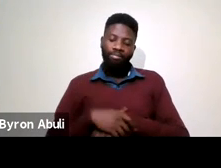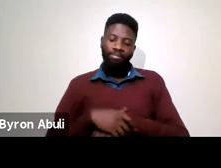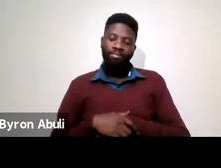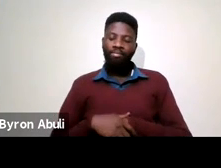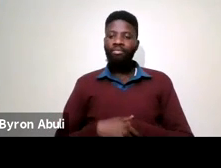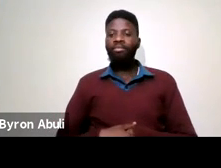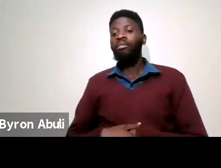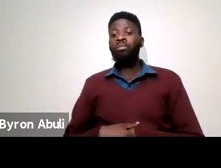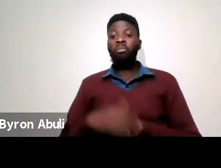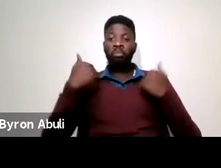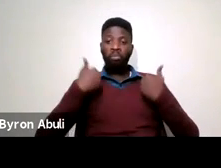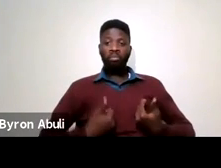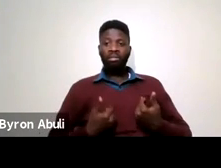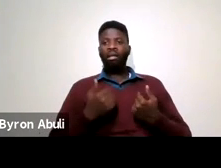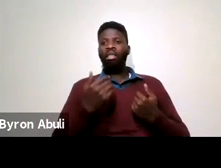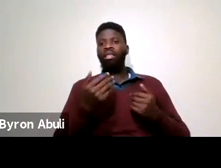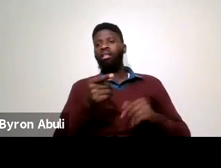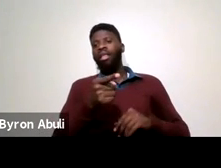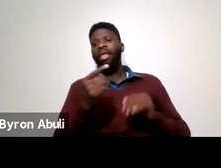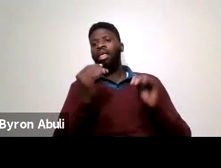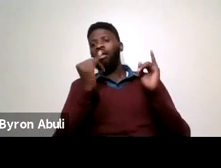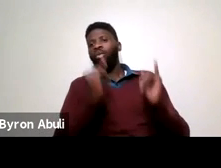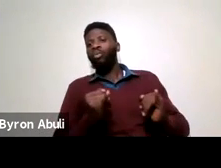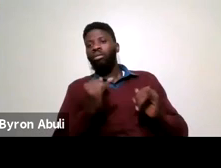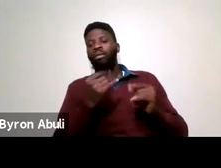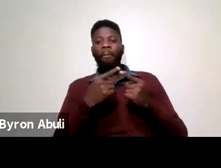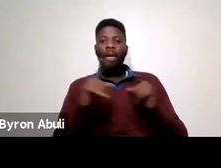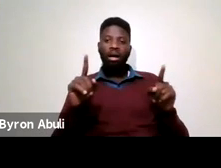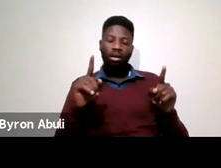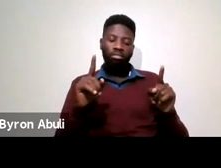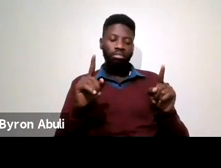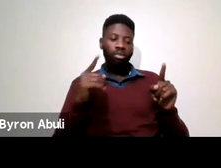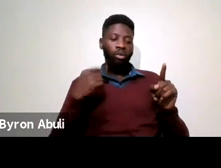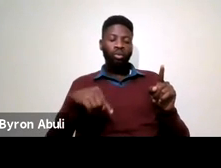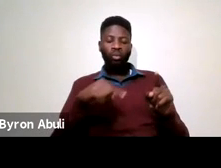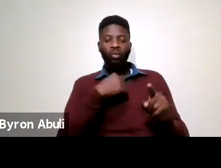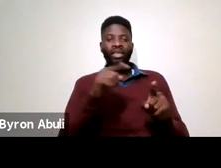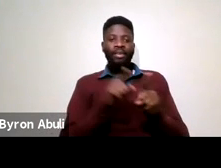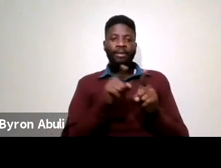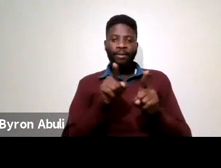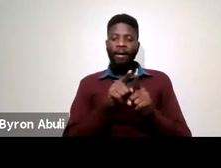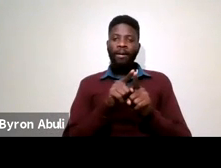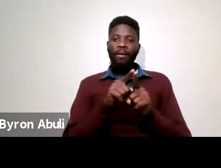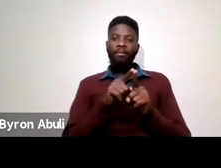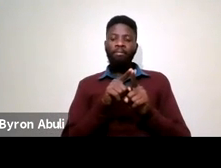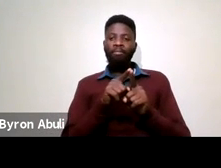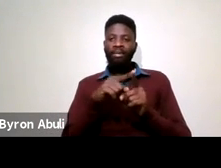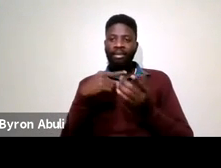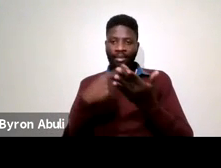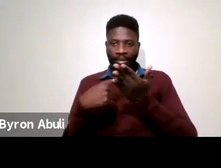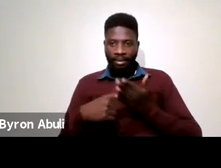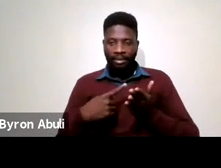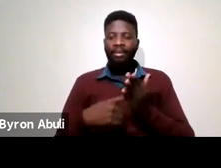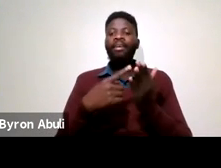For me, it was new. Yes. But at least we tackled on the idea of goal setting, the goals being